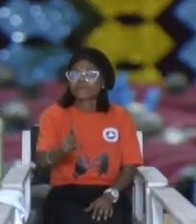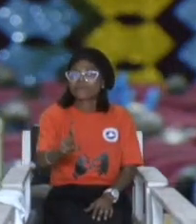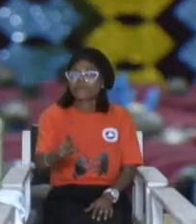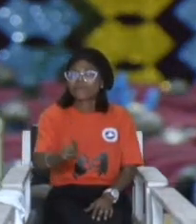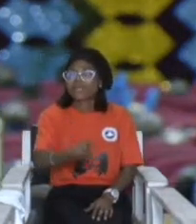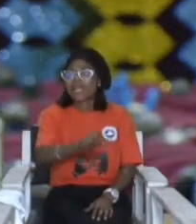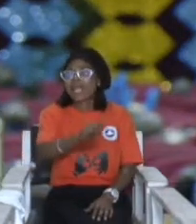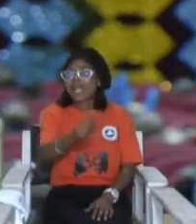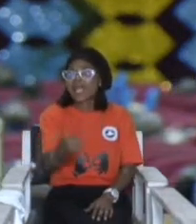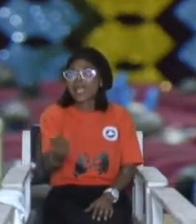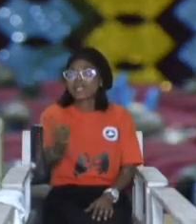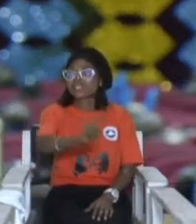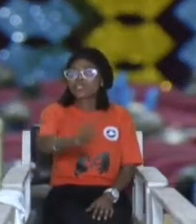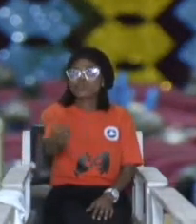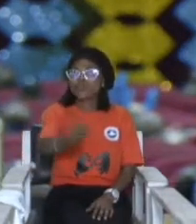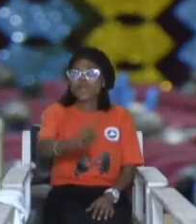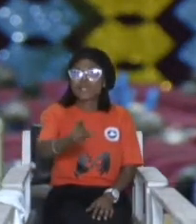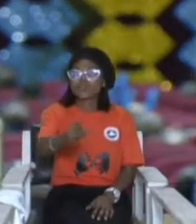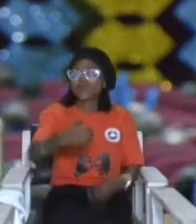Anywhere you have seen